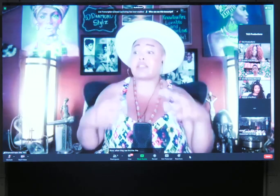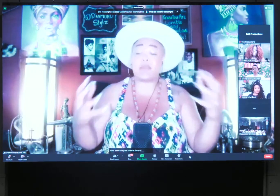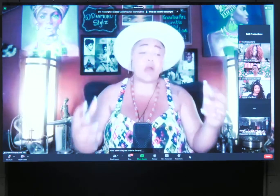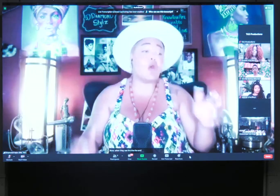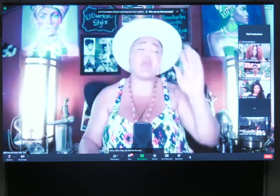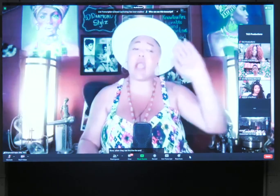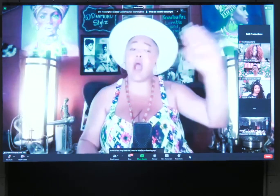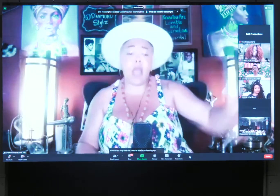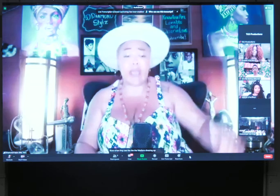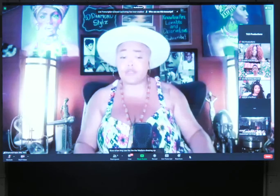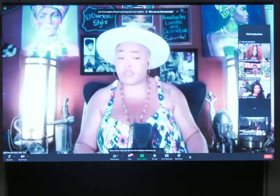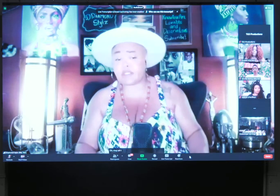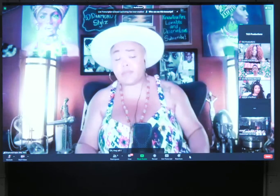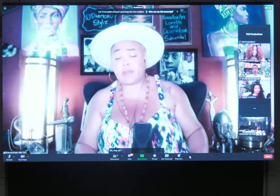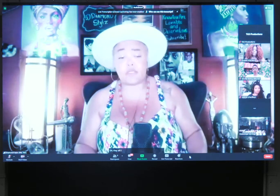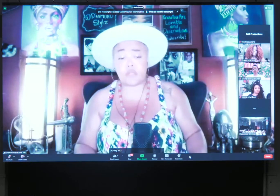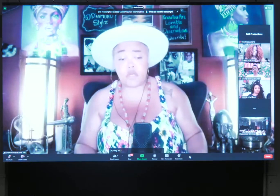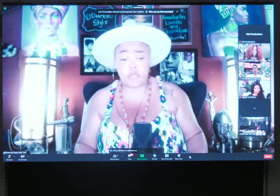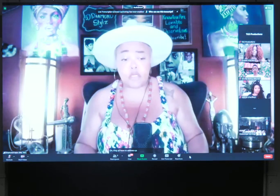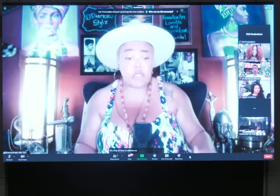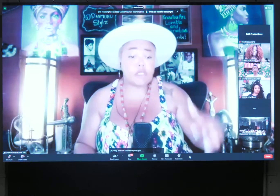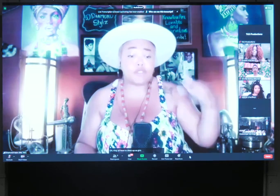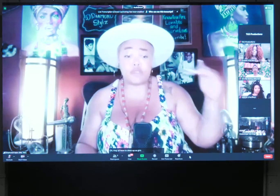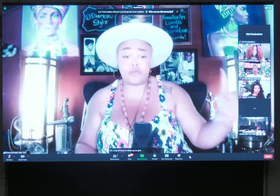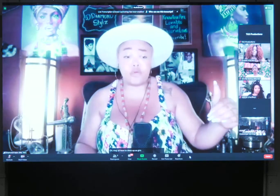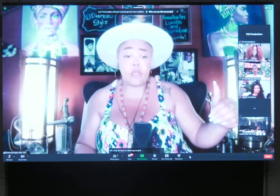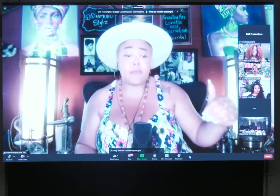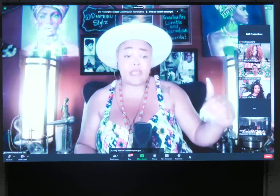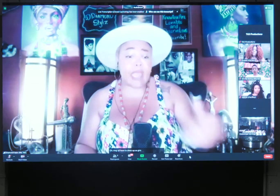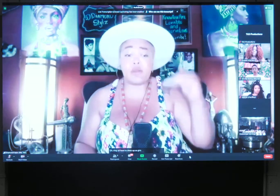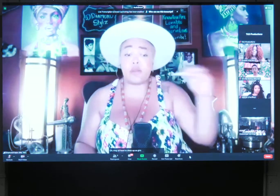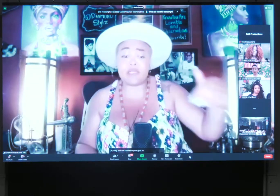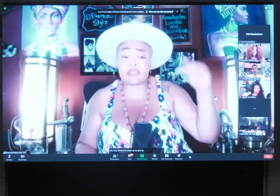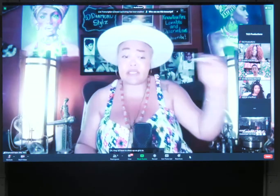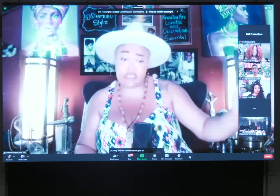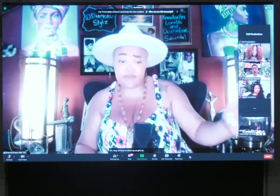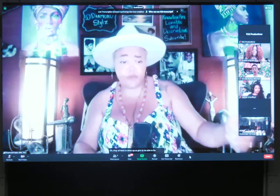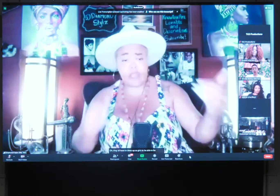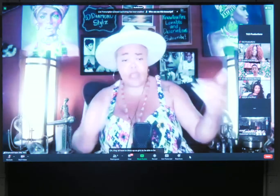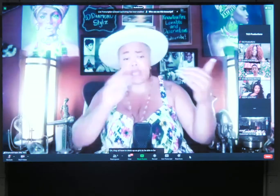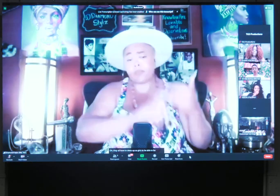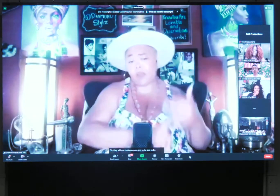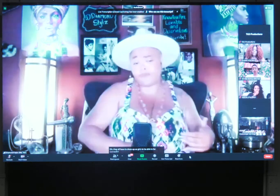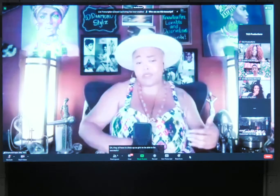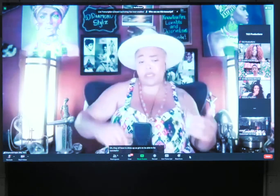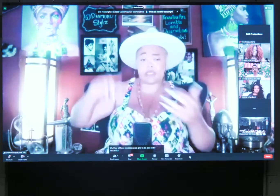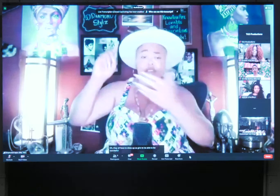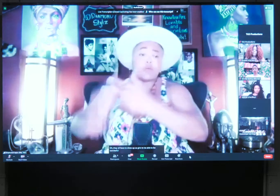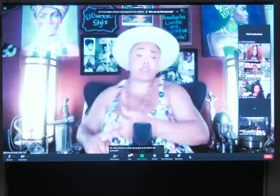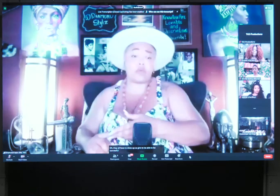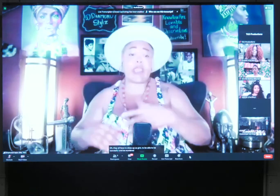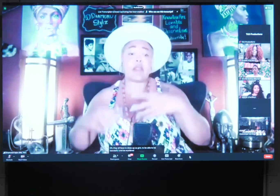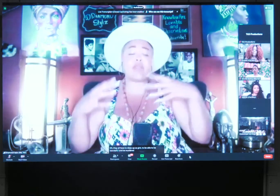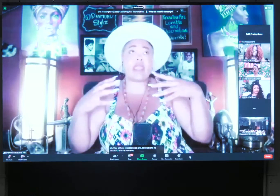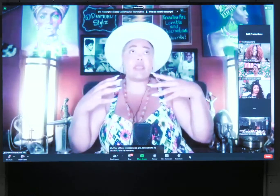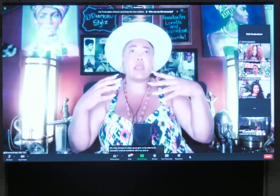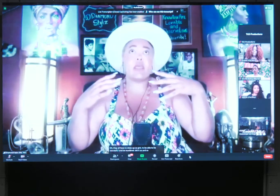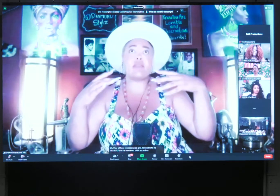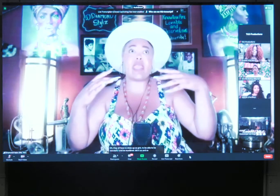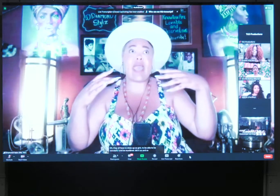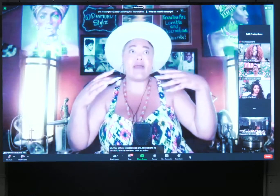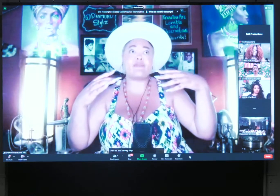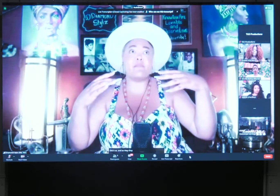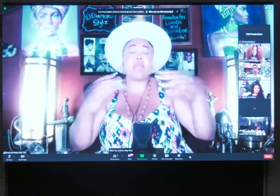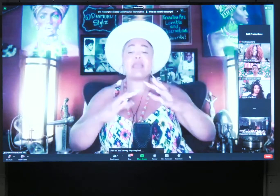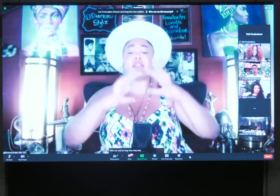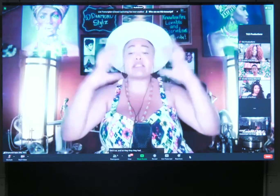comedians dressing up. Oh, they all have to dress up as girls to be able to be successful. Eddie Murphy did it. So and so.